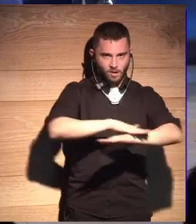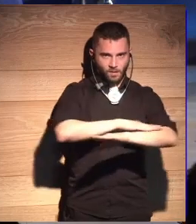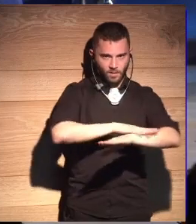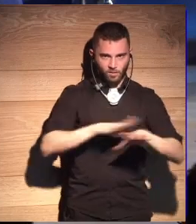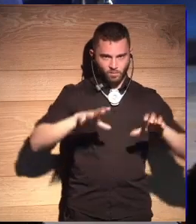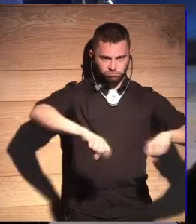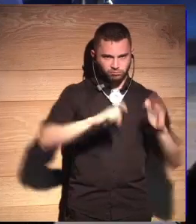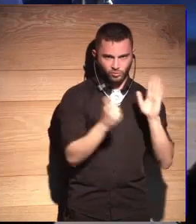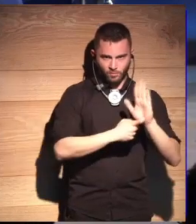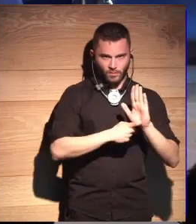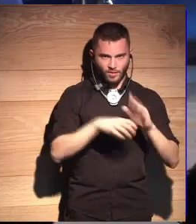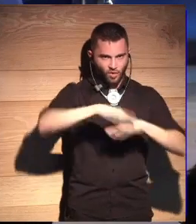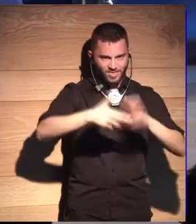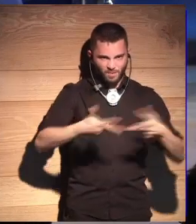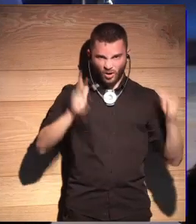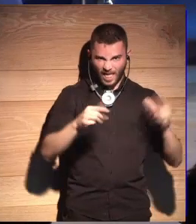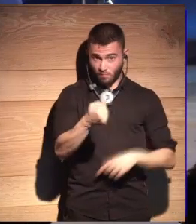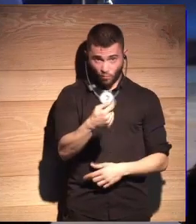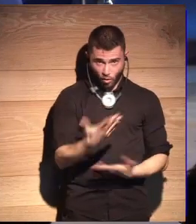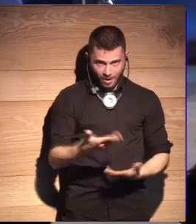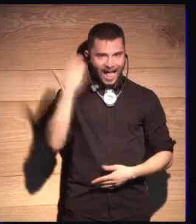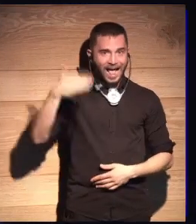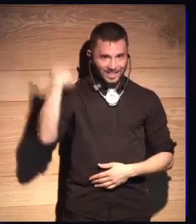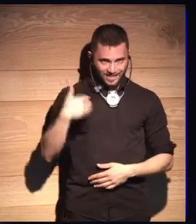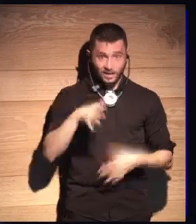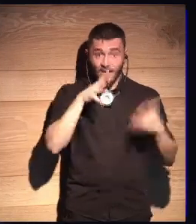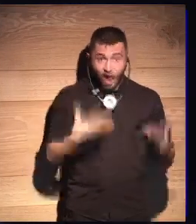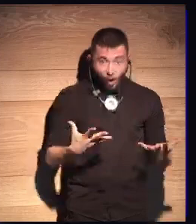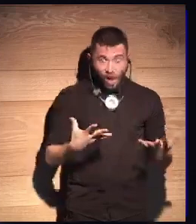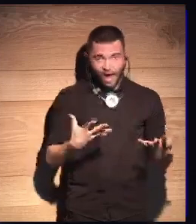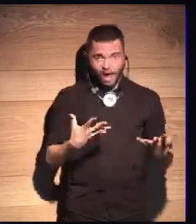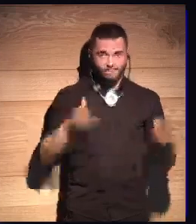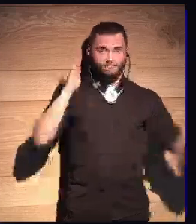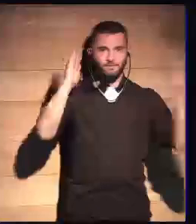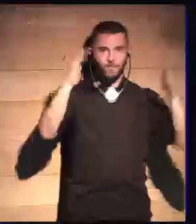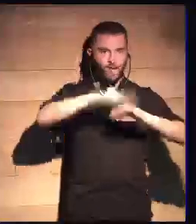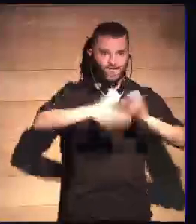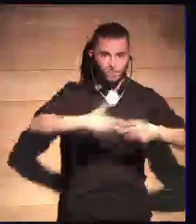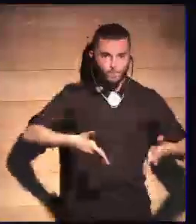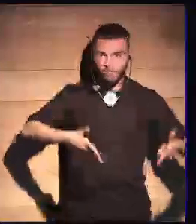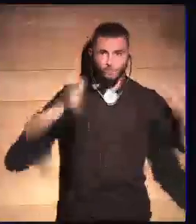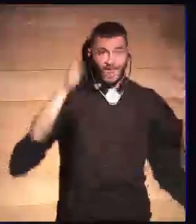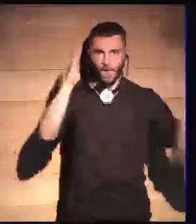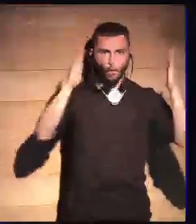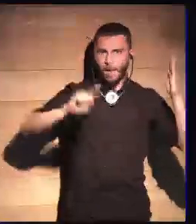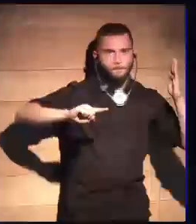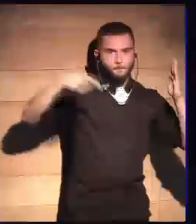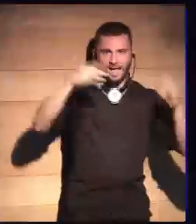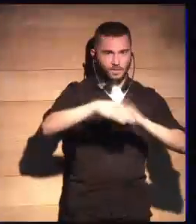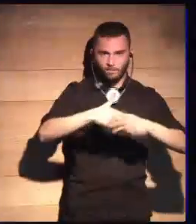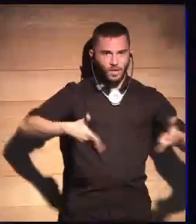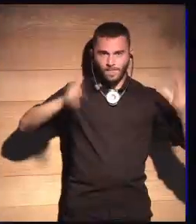when there was despotic governments and very little democracy, and paradoxically now with the